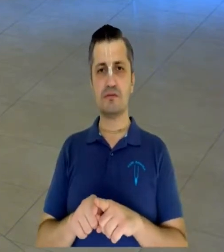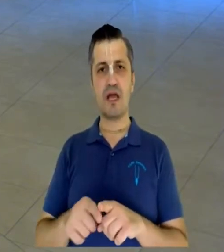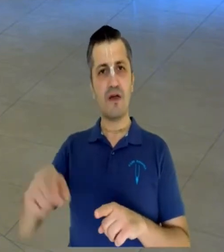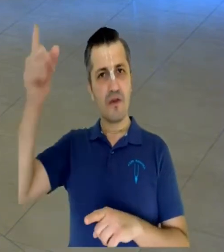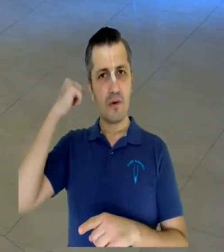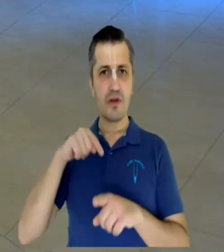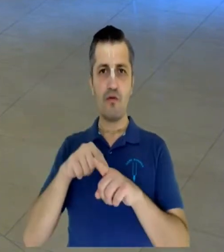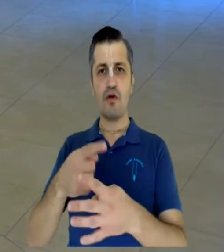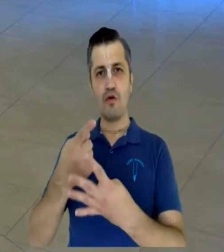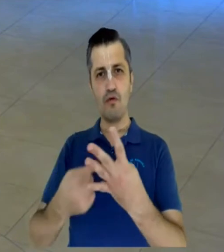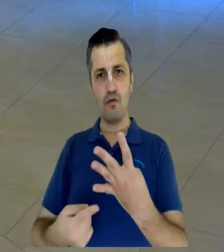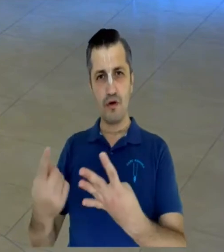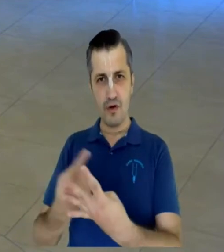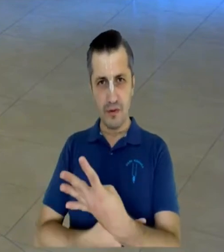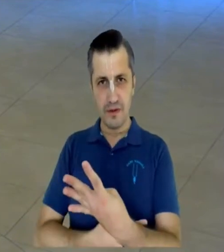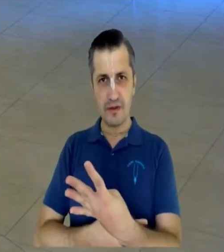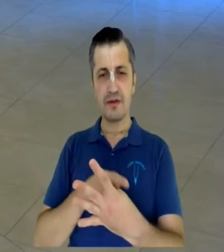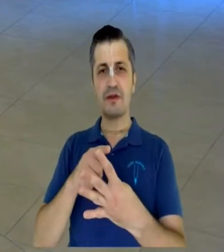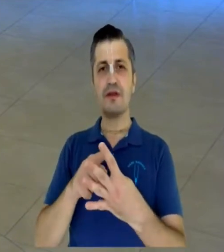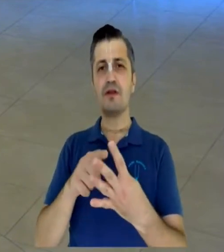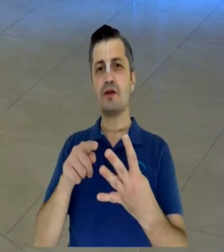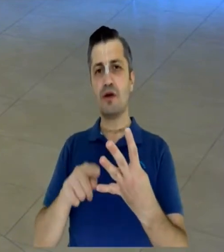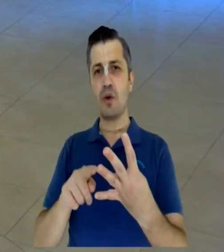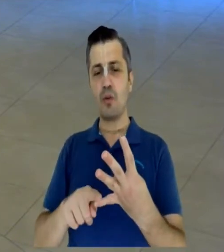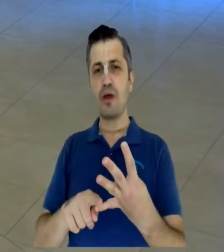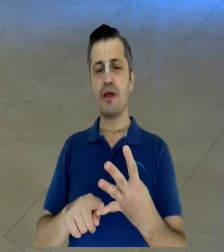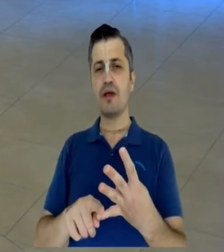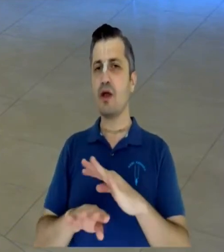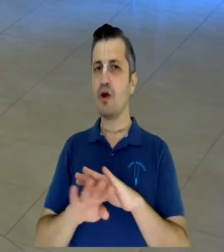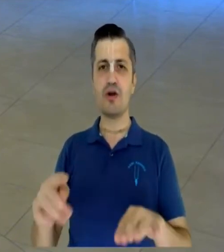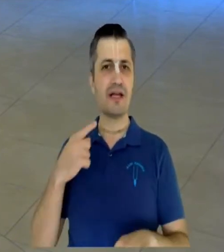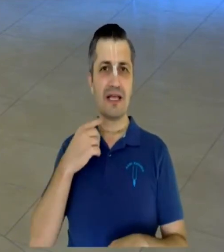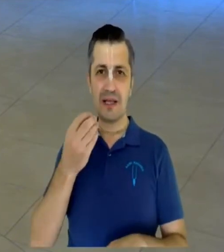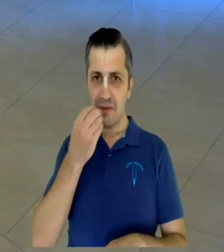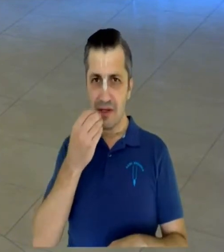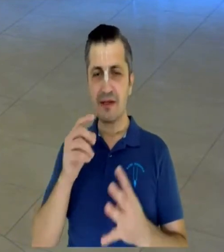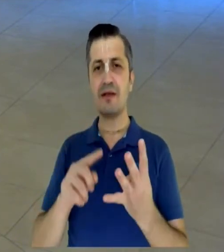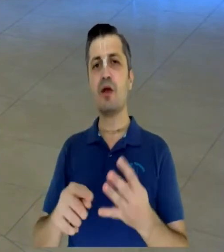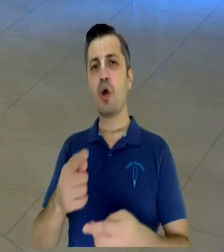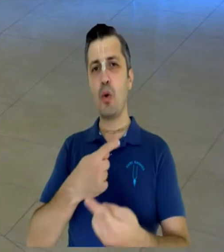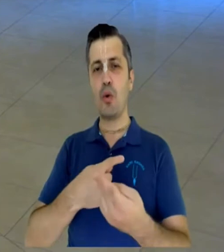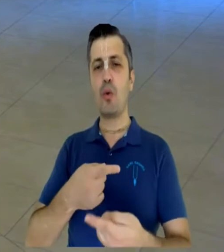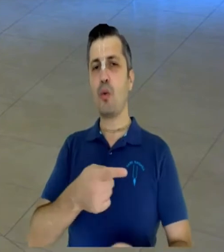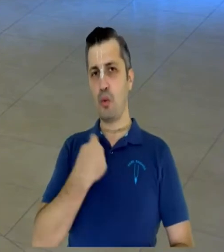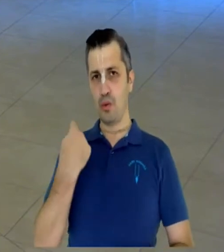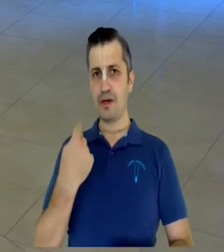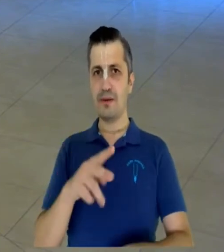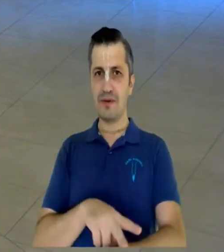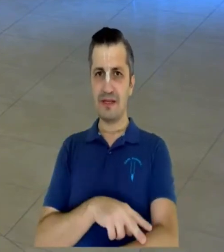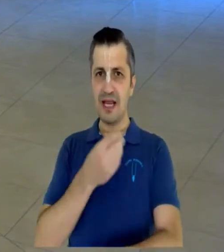actually correlates with mercy in terms of the 4 pillars of religion.